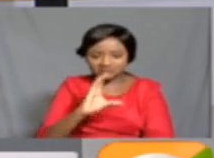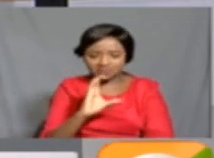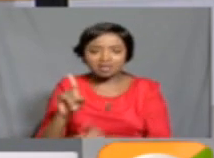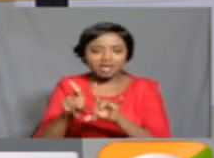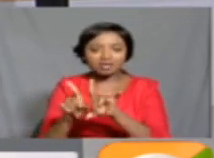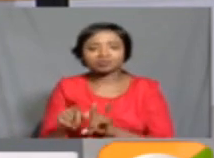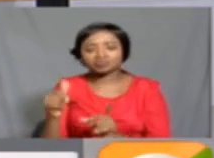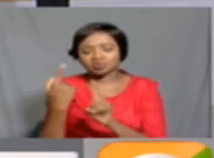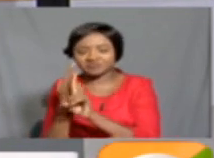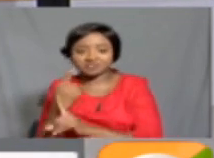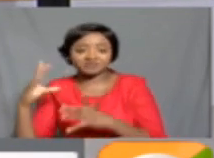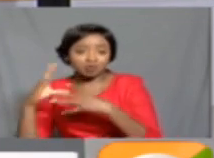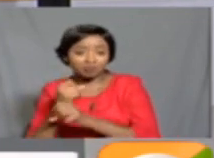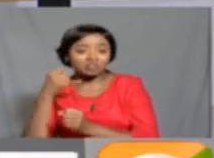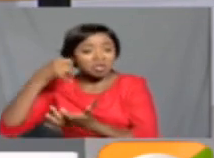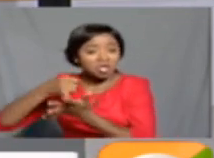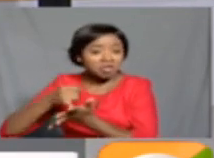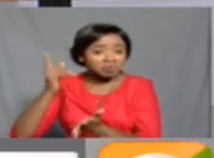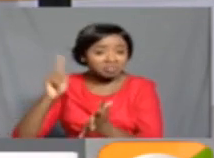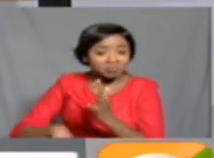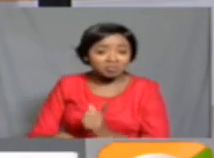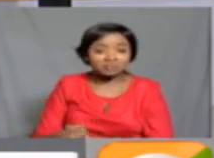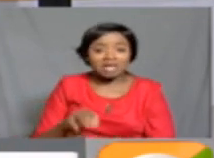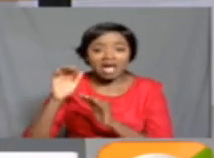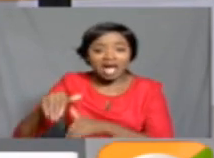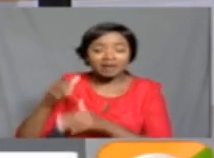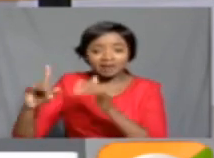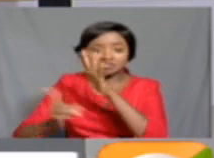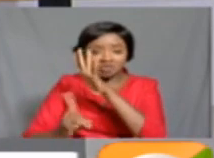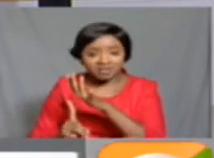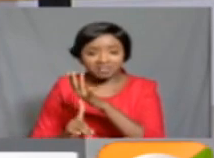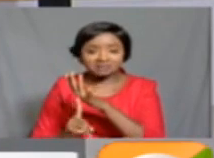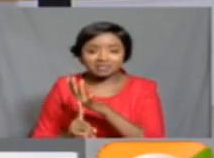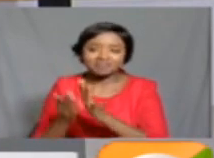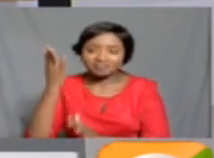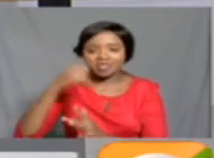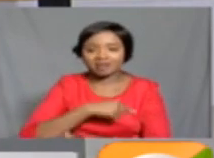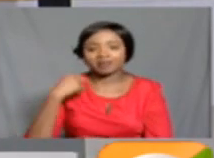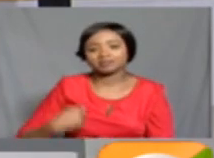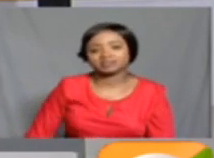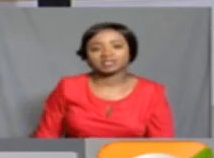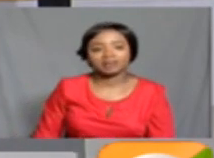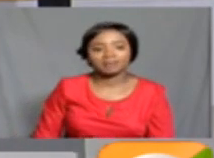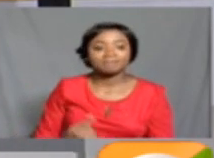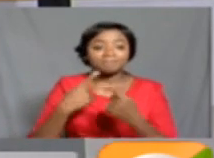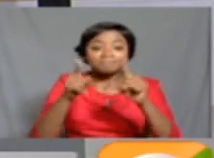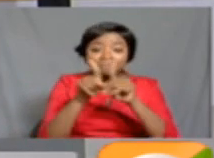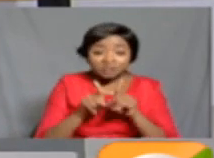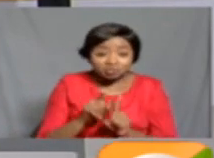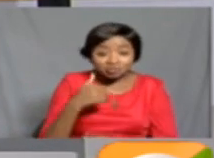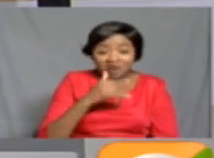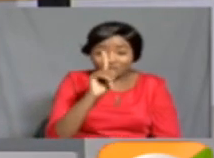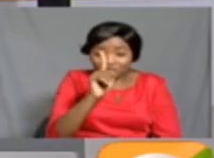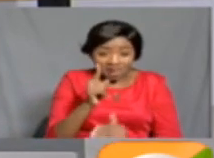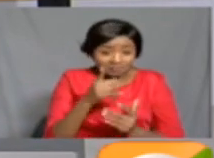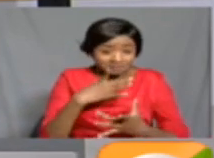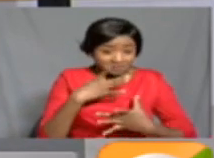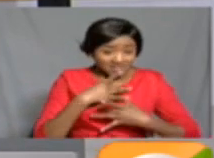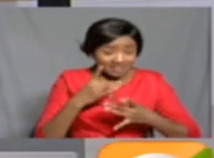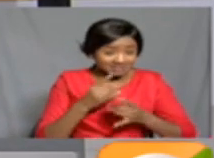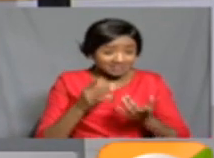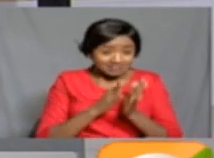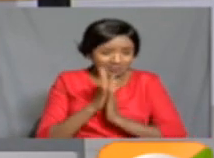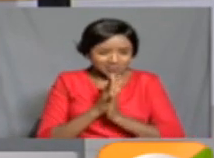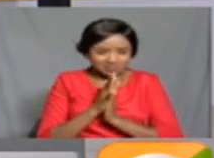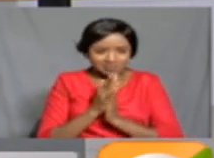other organizations, including the Agriculture Ministry in China. But here is one interesting thing. It's called the